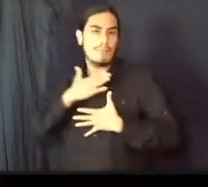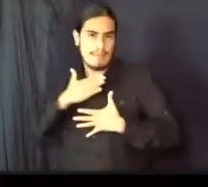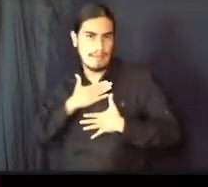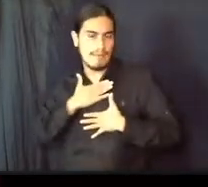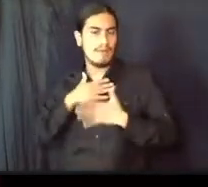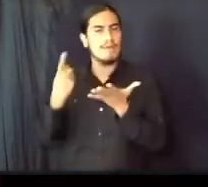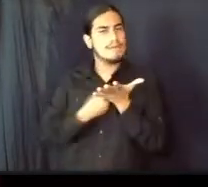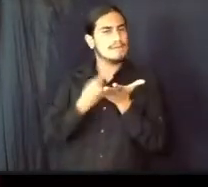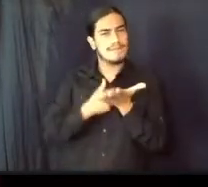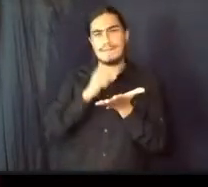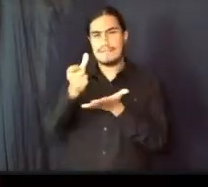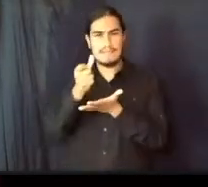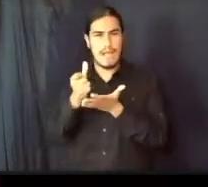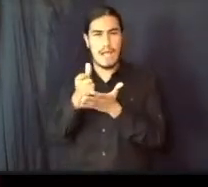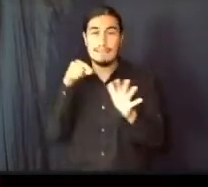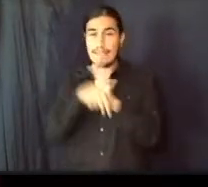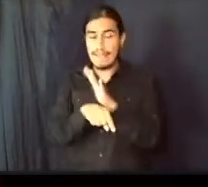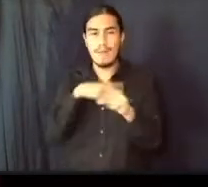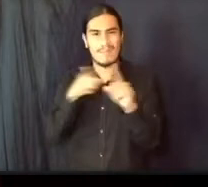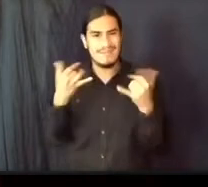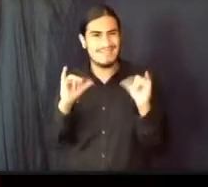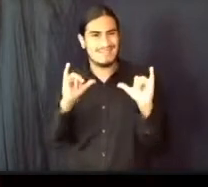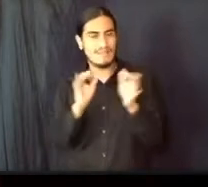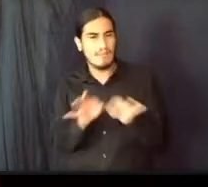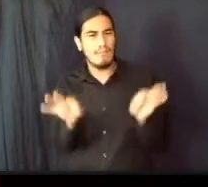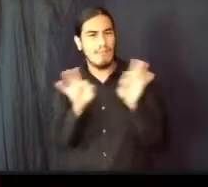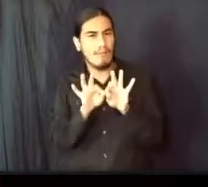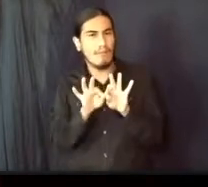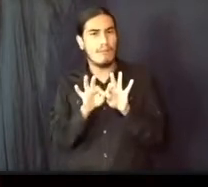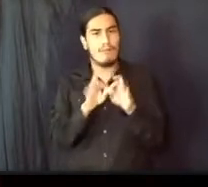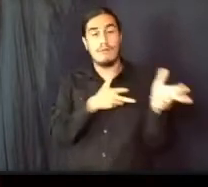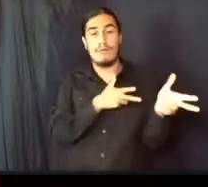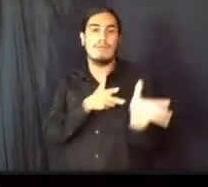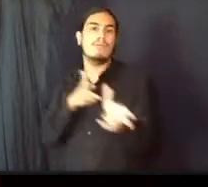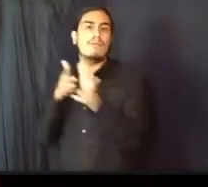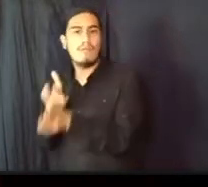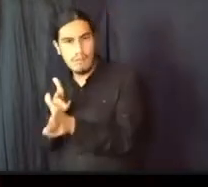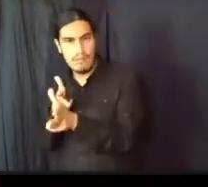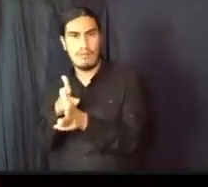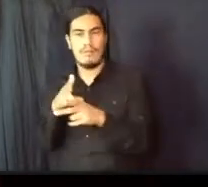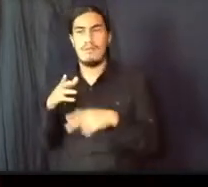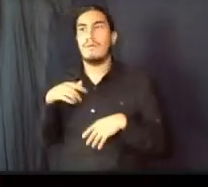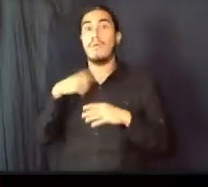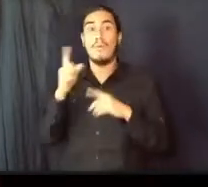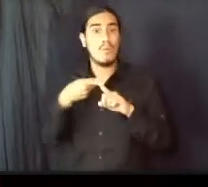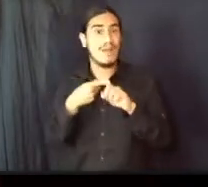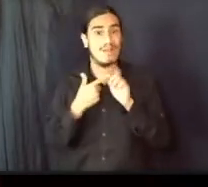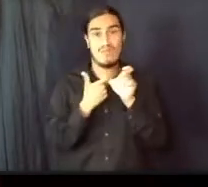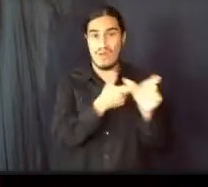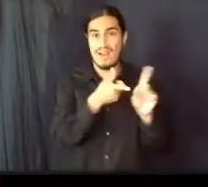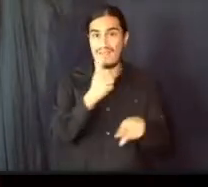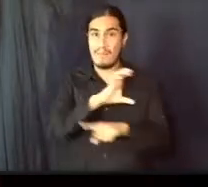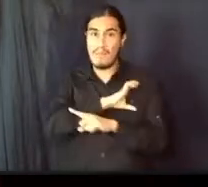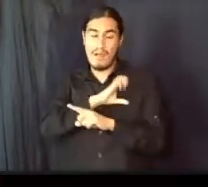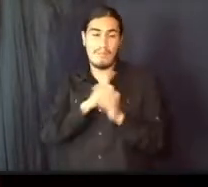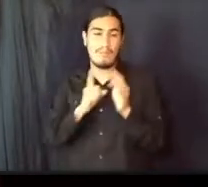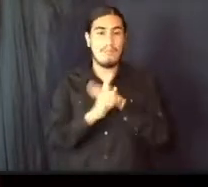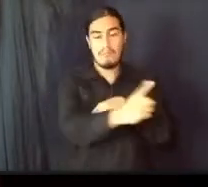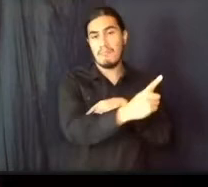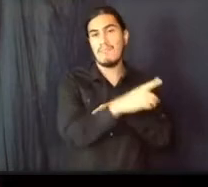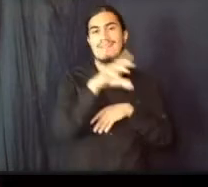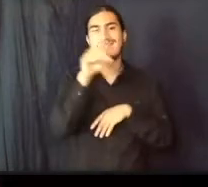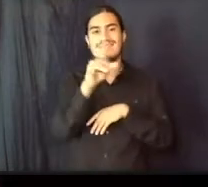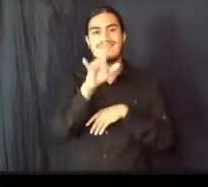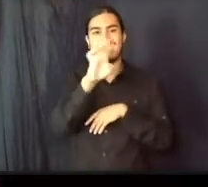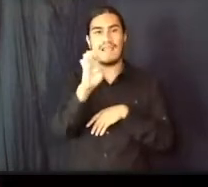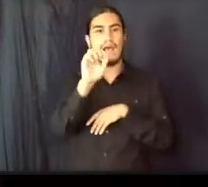stopped, rushing to breathe during a check, getting out of breath when running away from the police, like Ziad Benna and Bouna Traoré